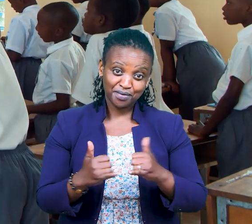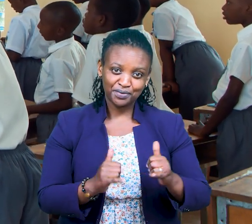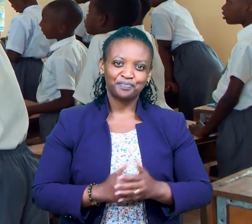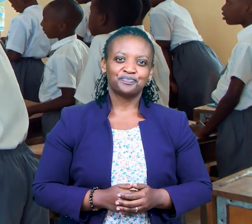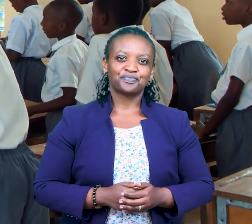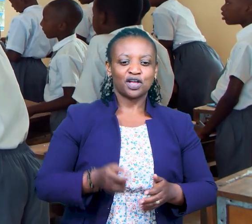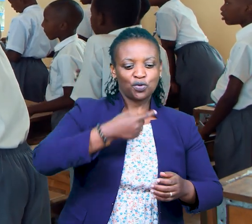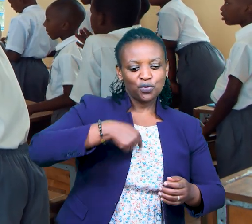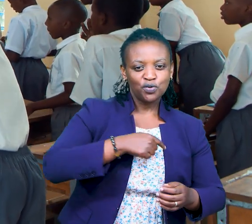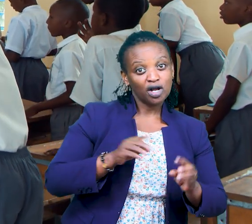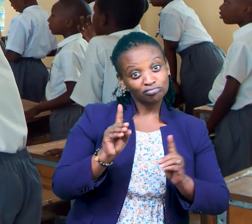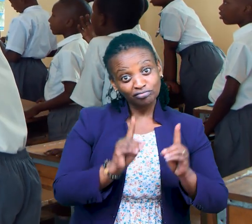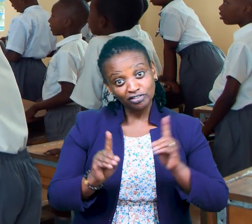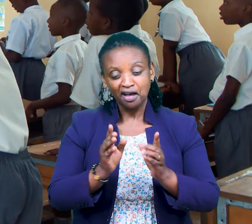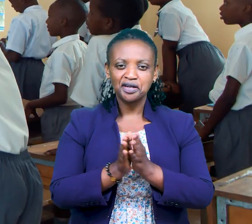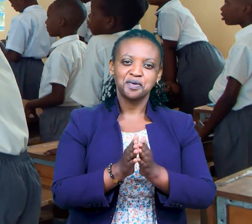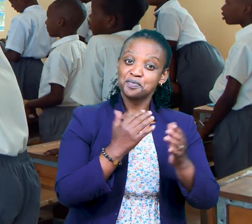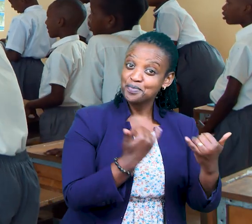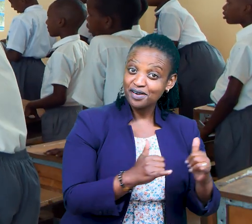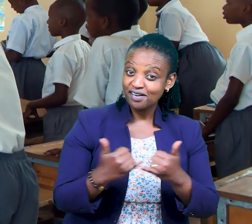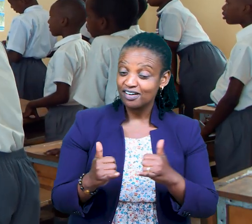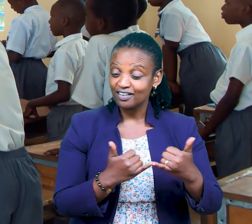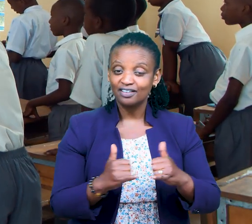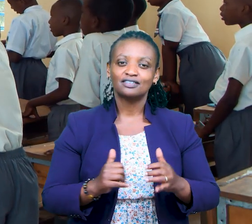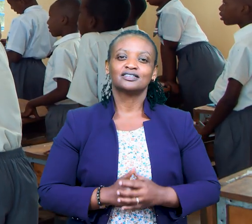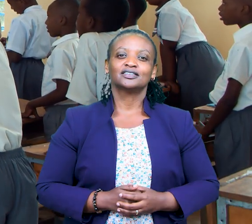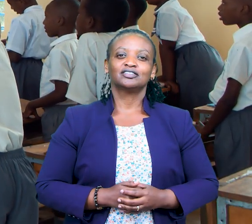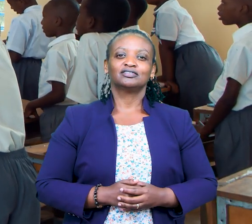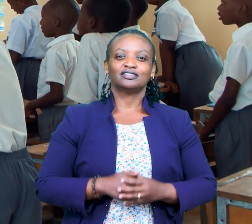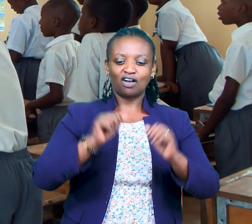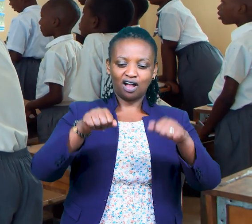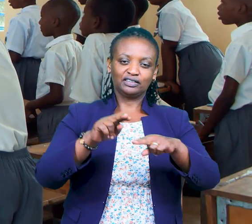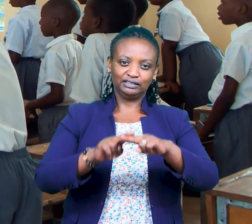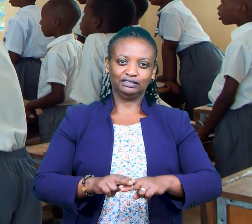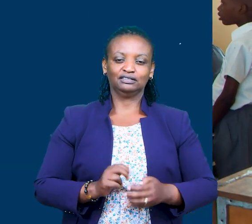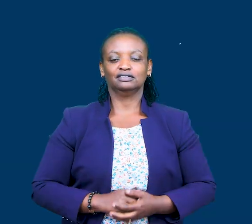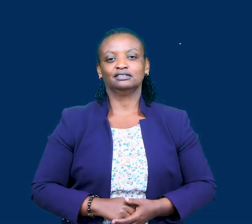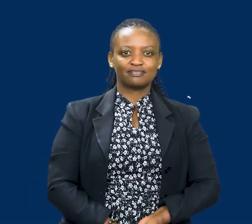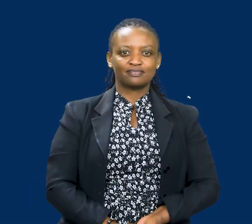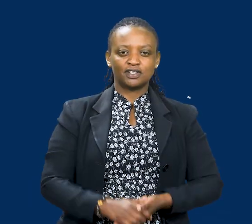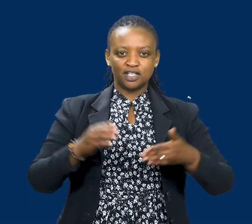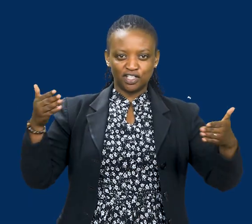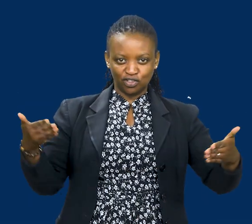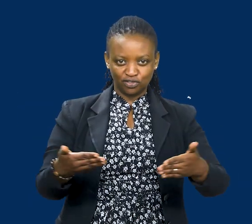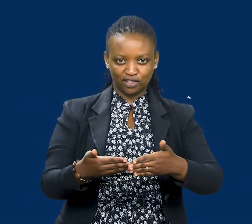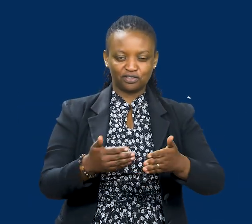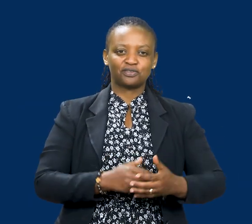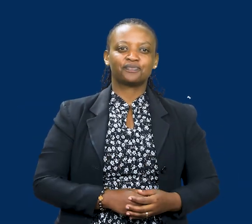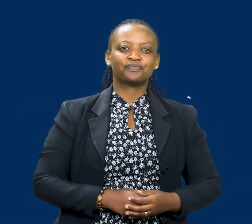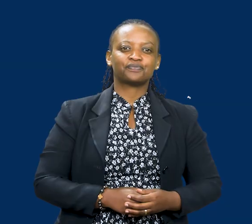and play. We are to dance and play. You can sit.